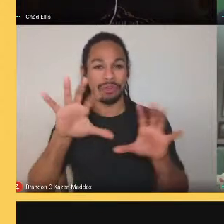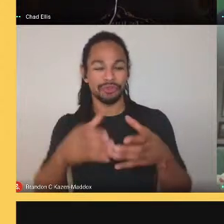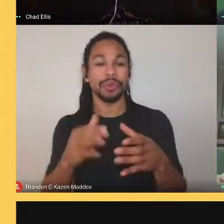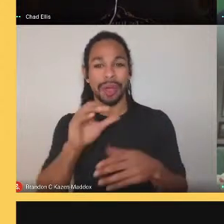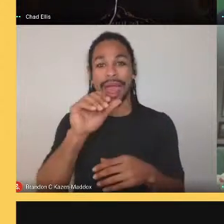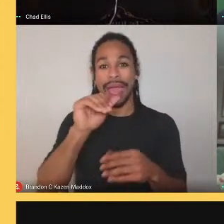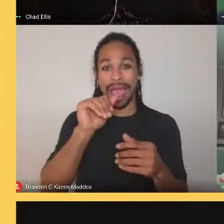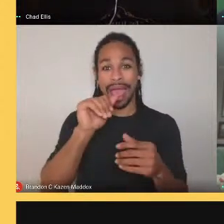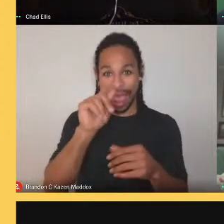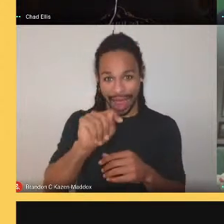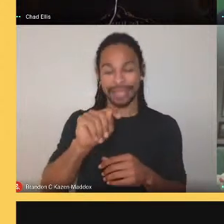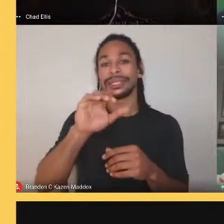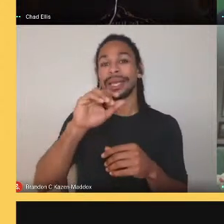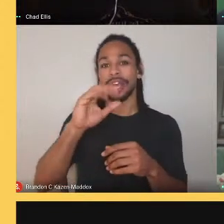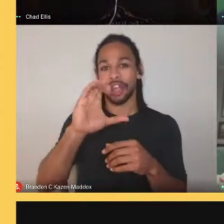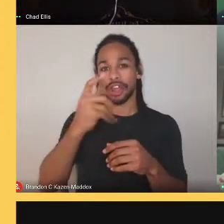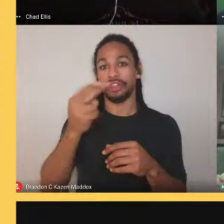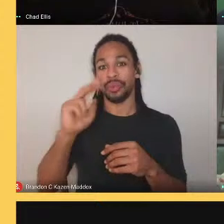we have